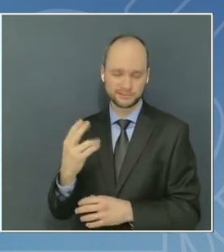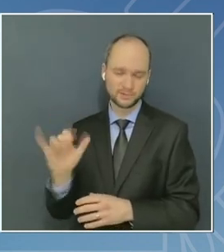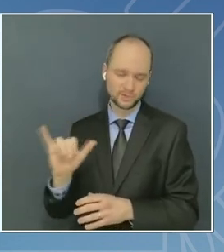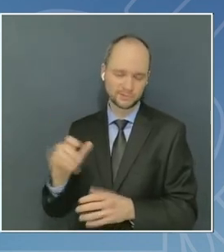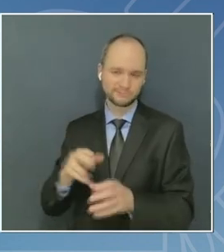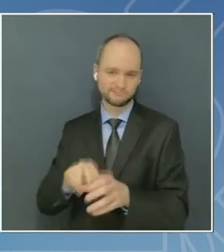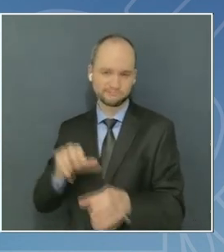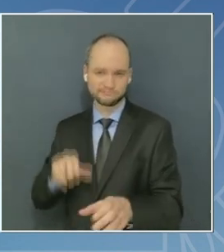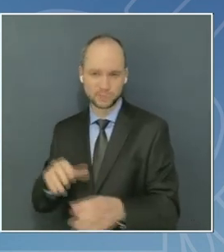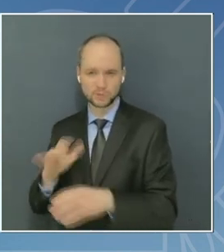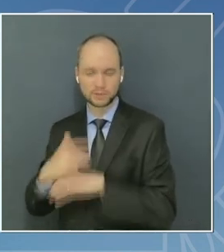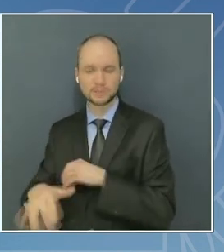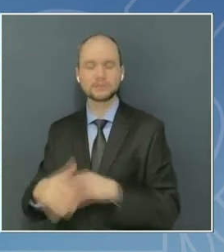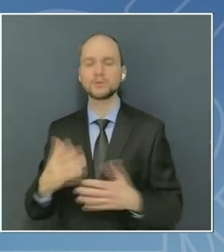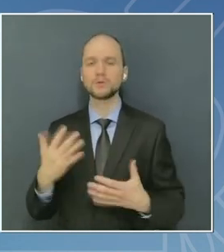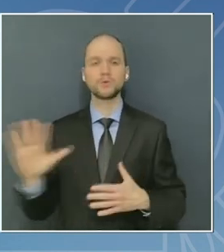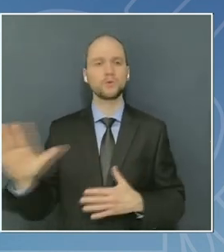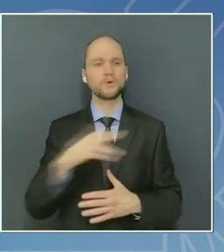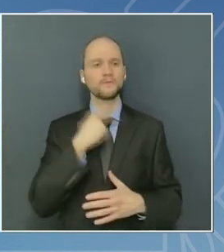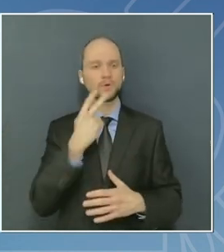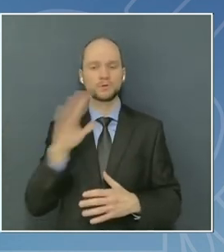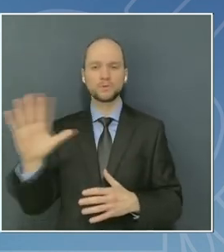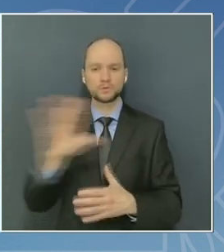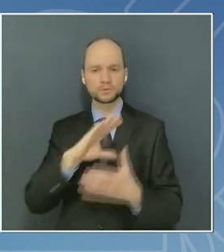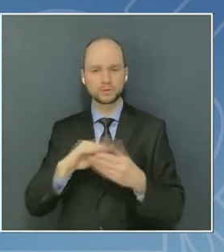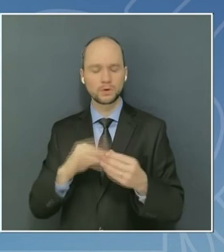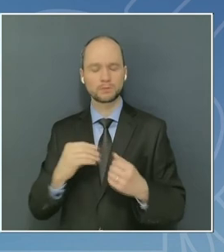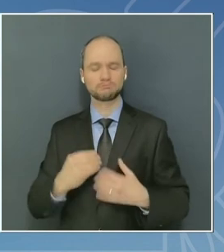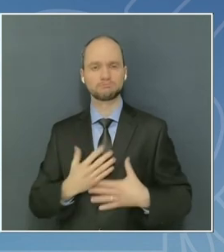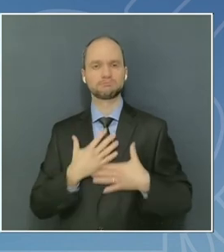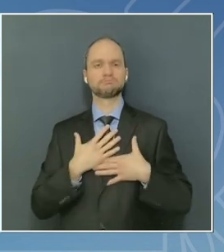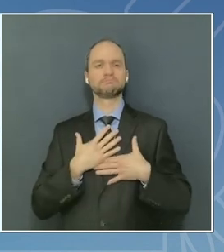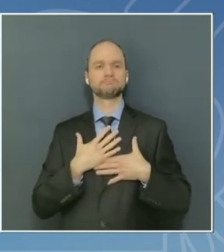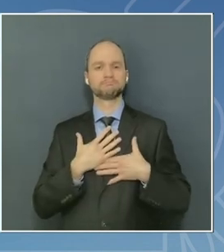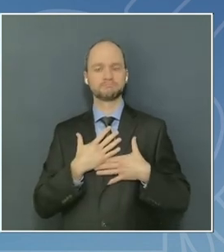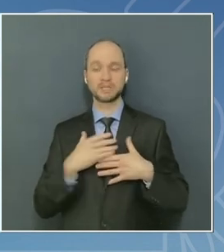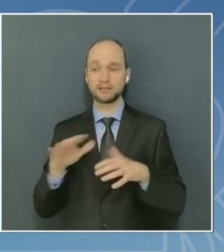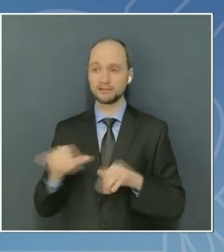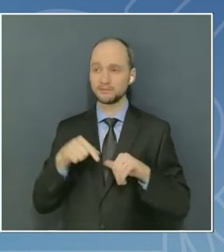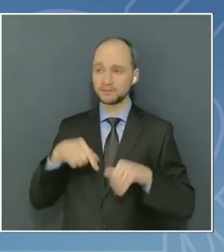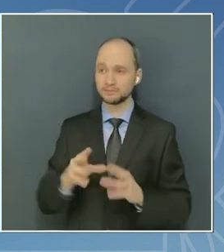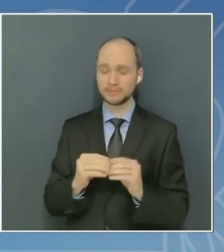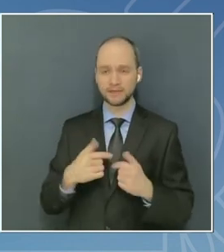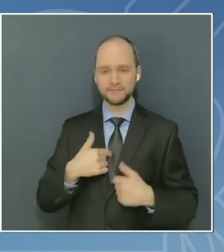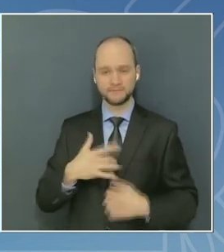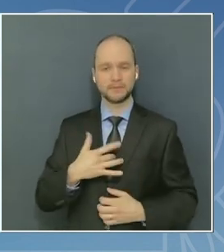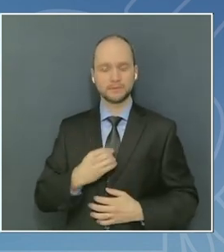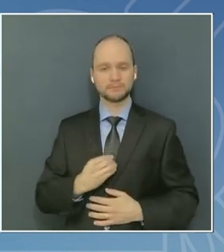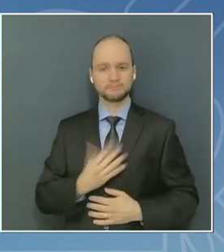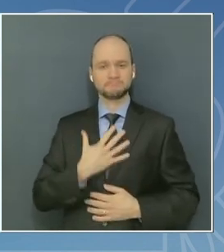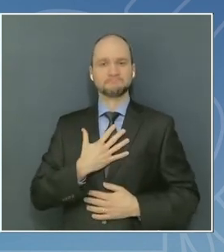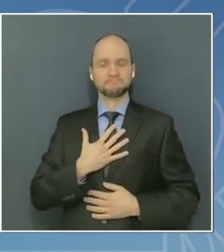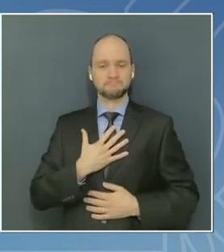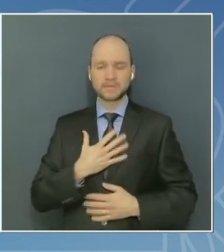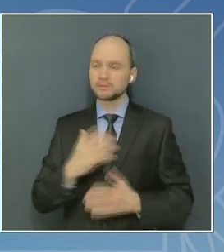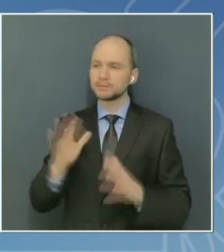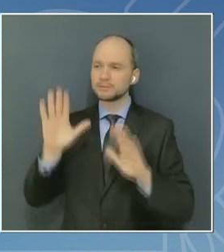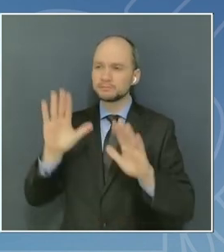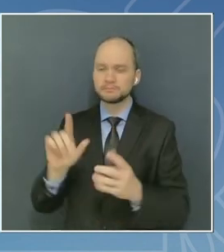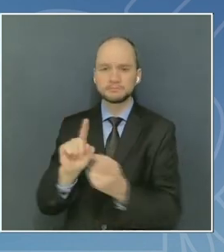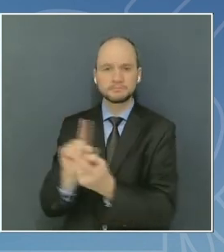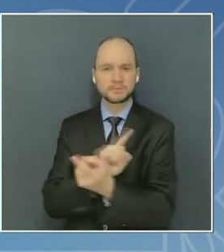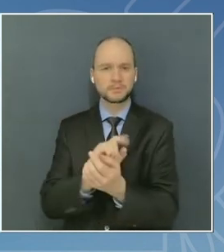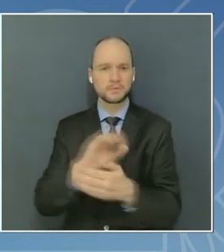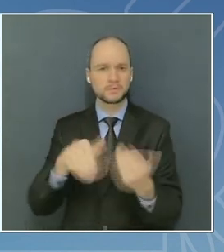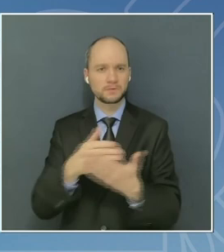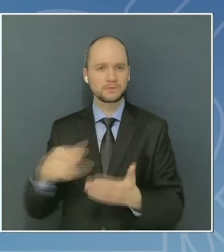voices, and I know I walk away inspired today, and thank you for sharing your stories. It was great to meet you all and to see how much the